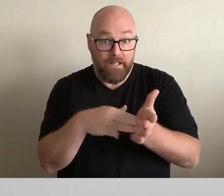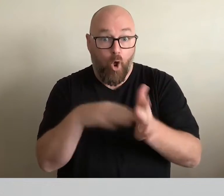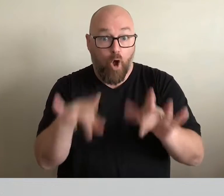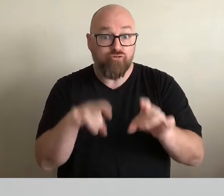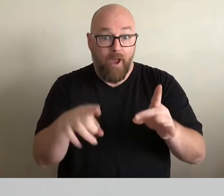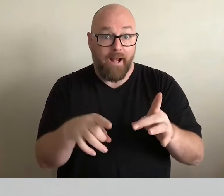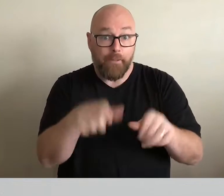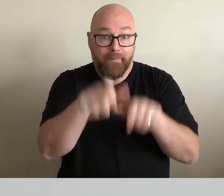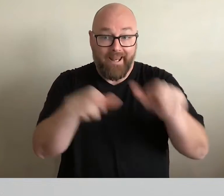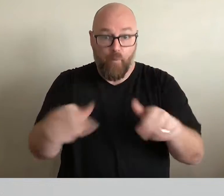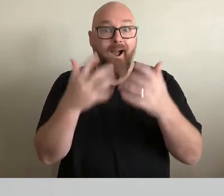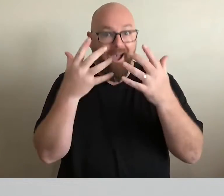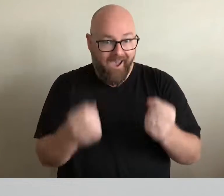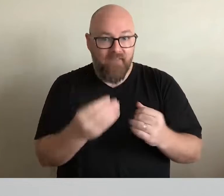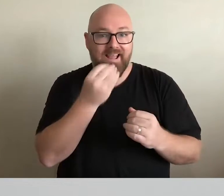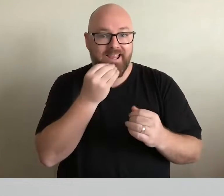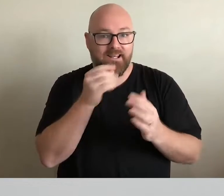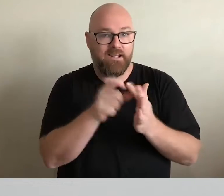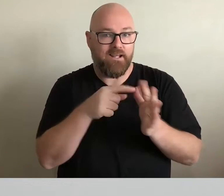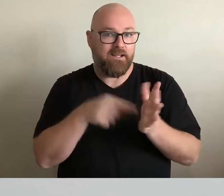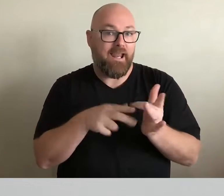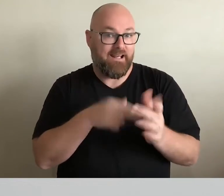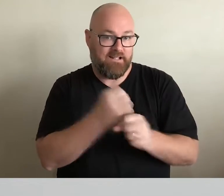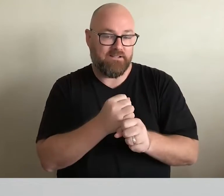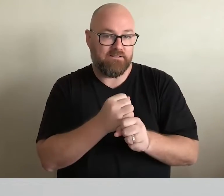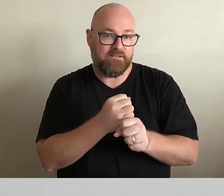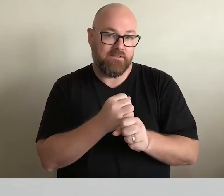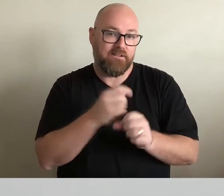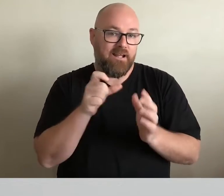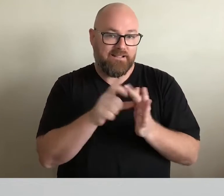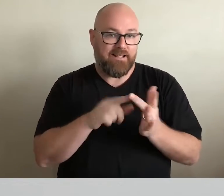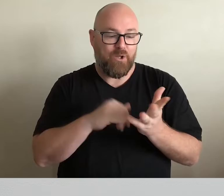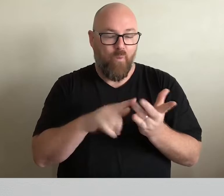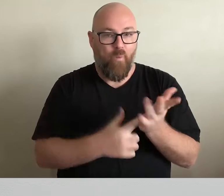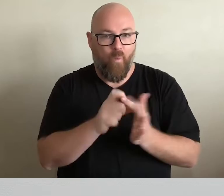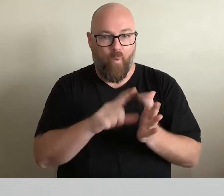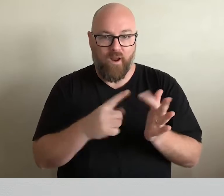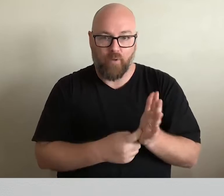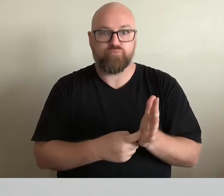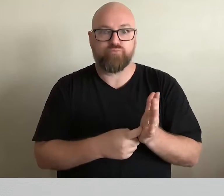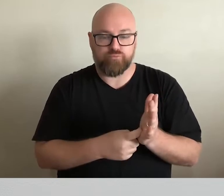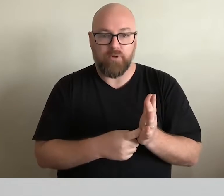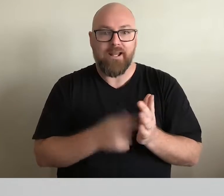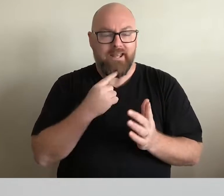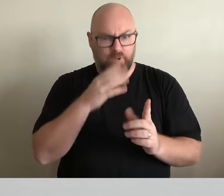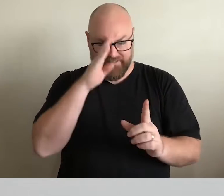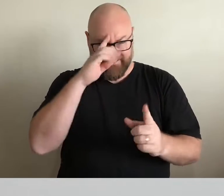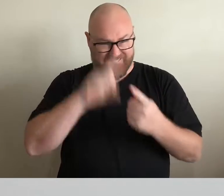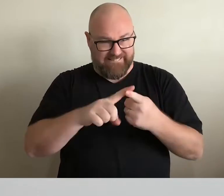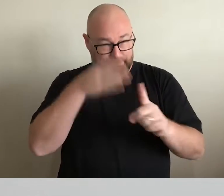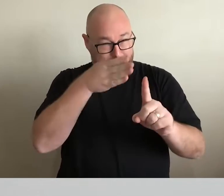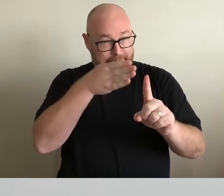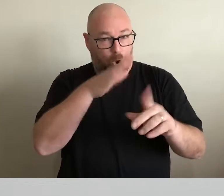currently live with an eating disorder, some of that very severe. Unhealthy eating behaviours and obsessive thoughts about